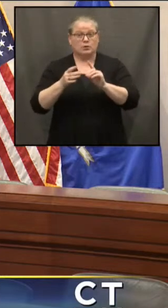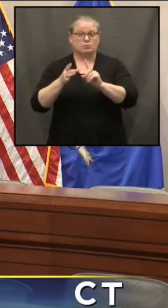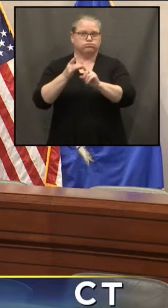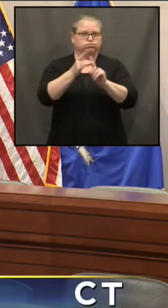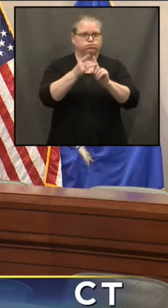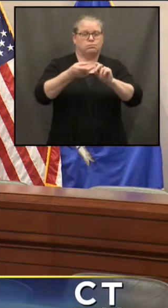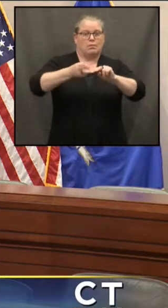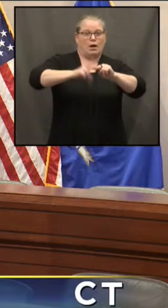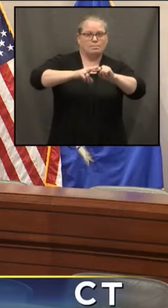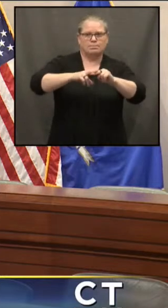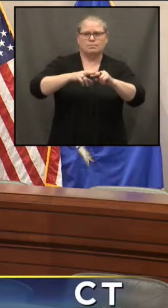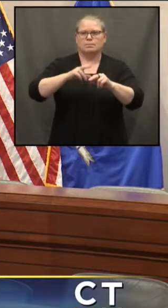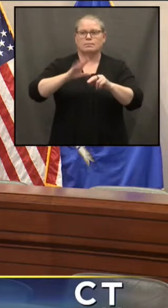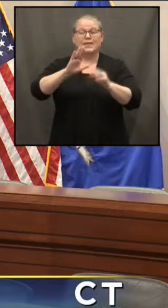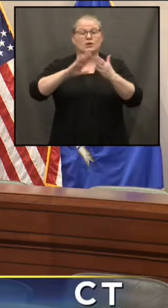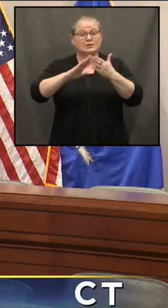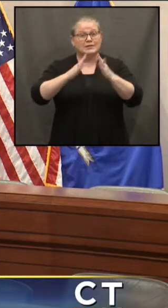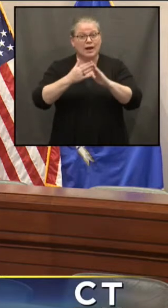What advice would you give them?